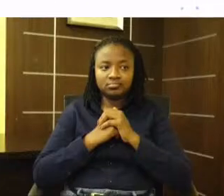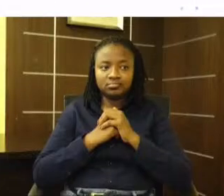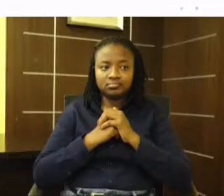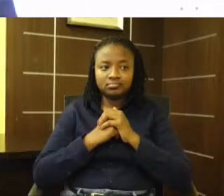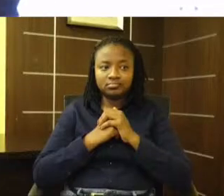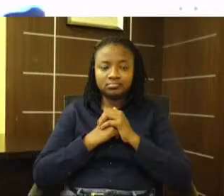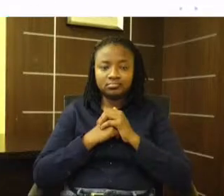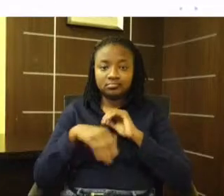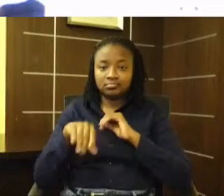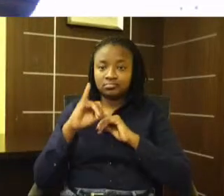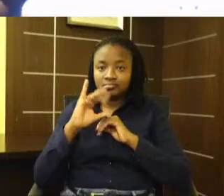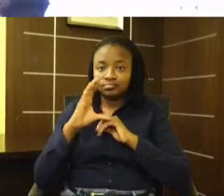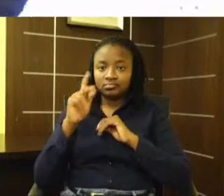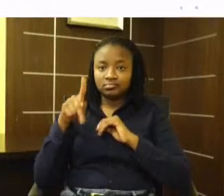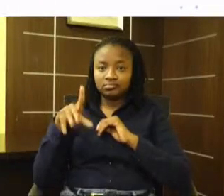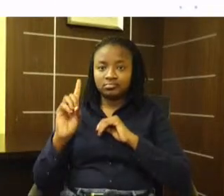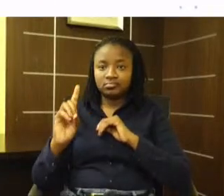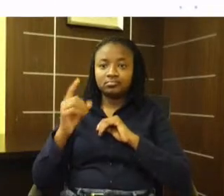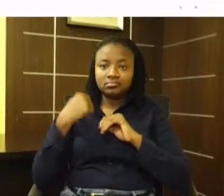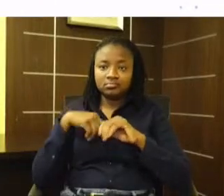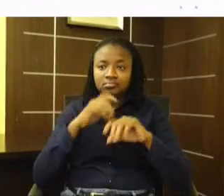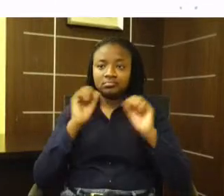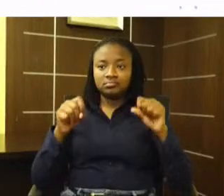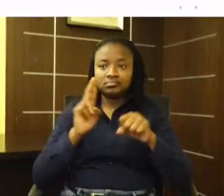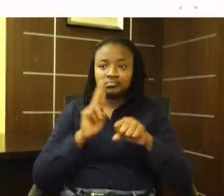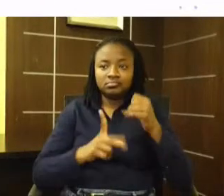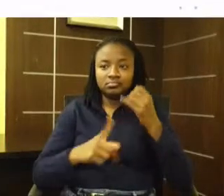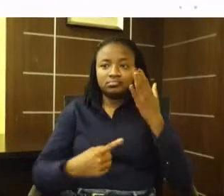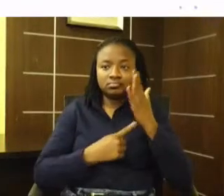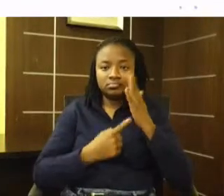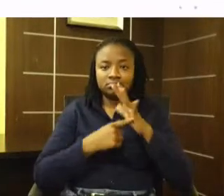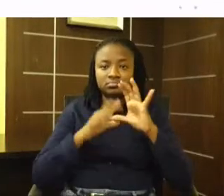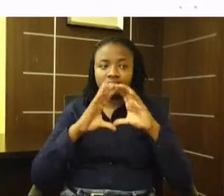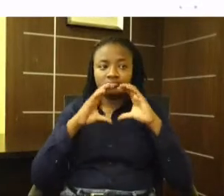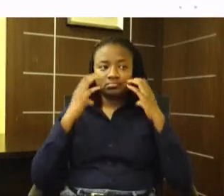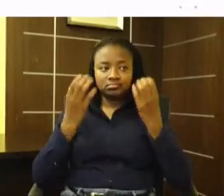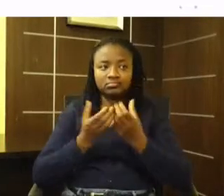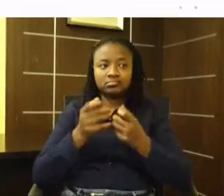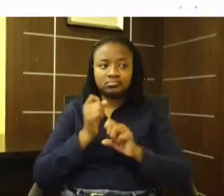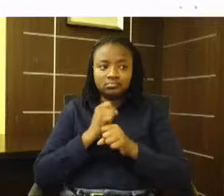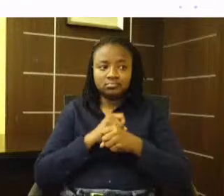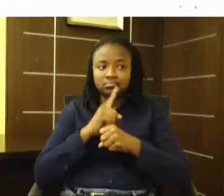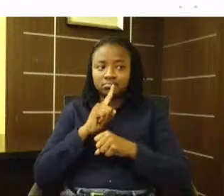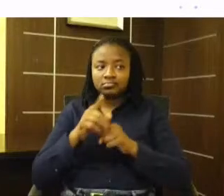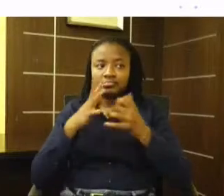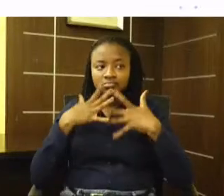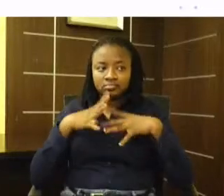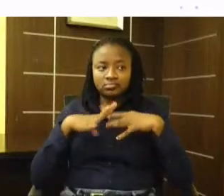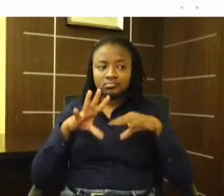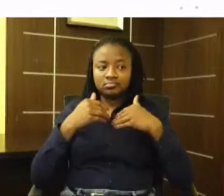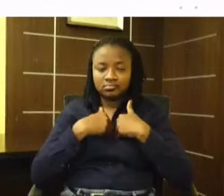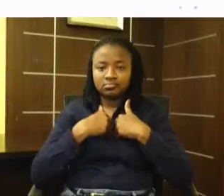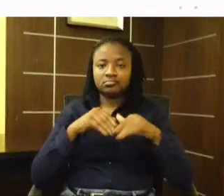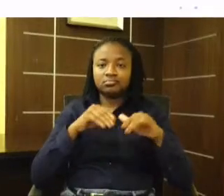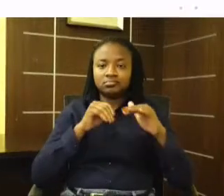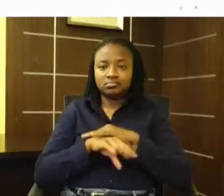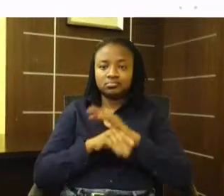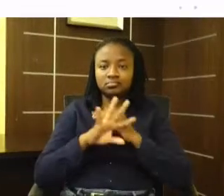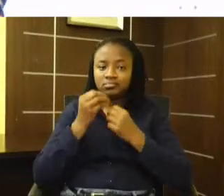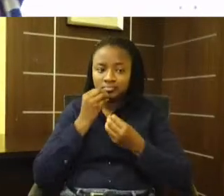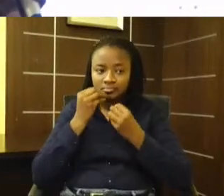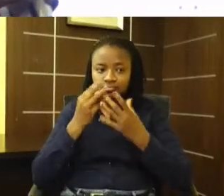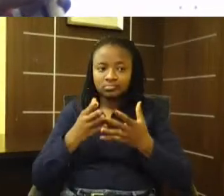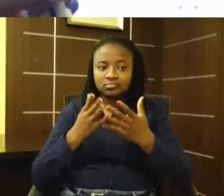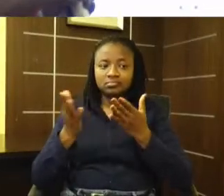really use the digital world to ensure that people access information as services as well, and that